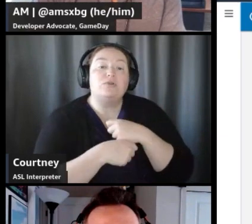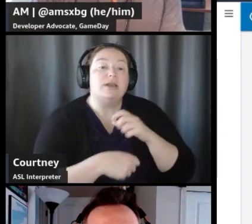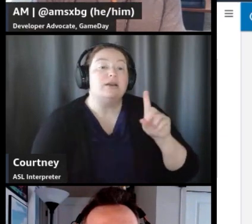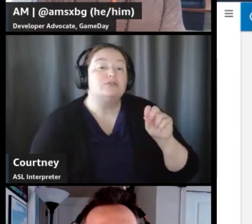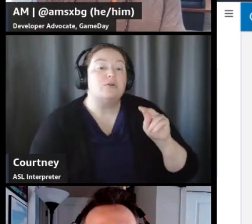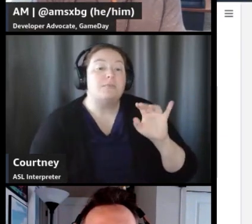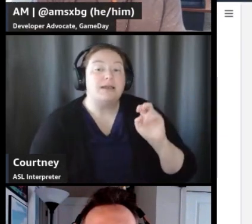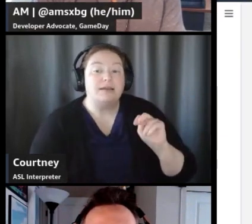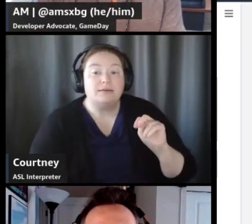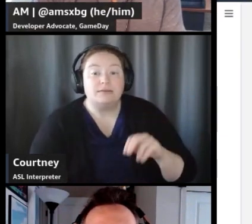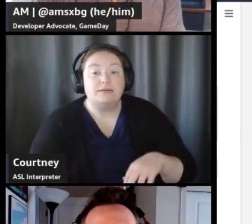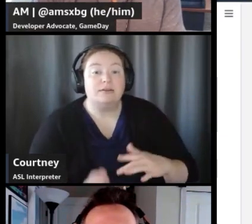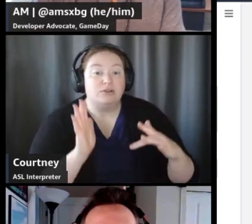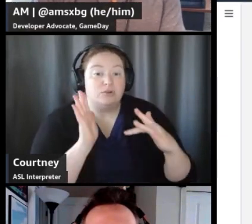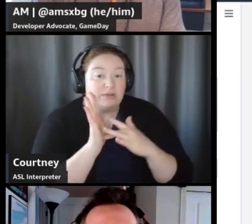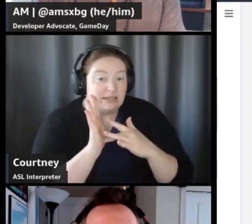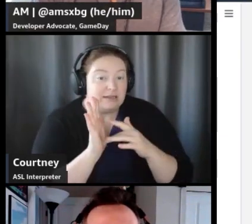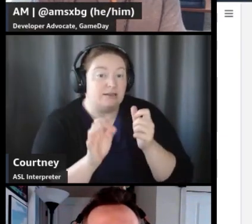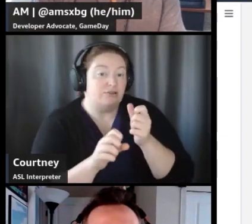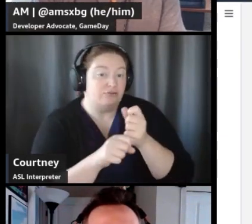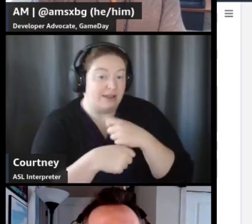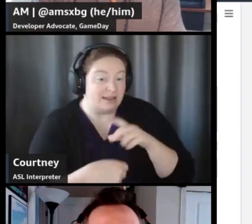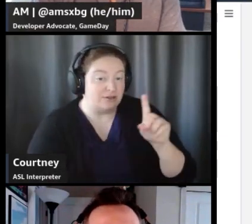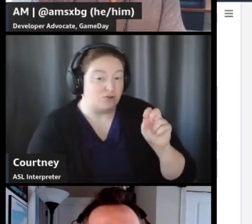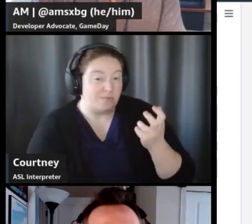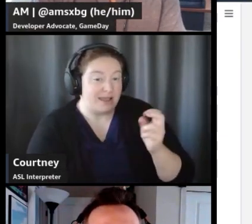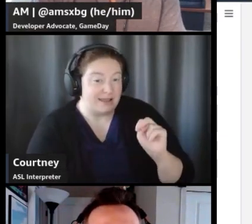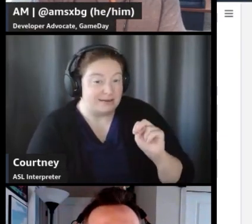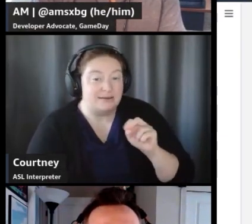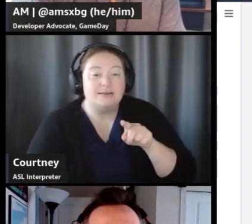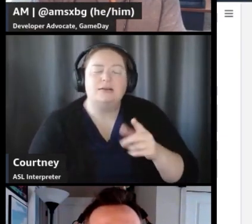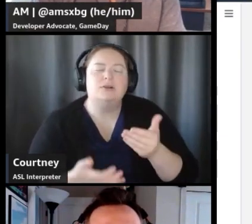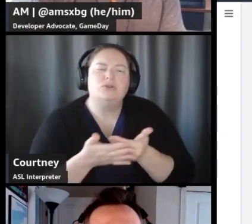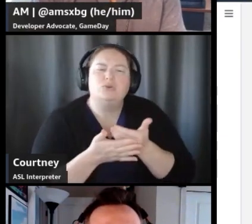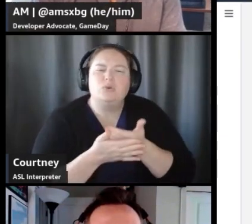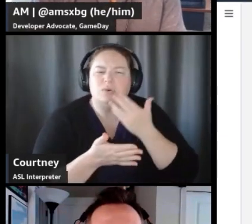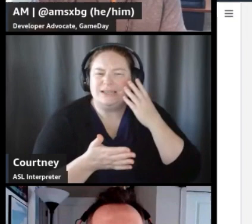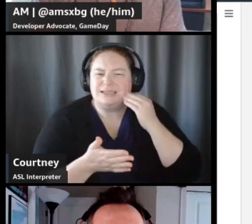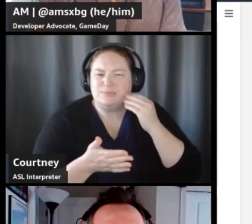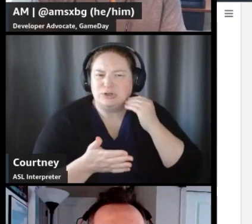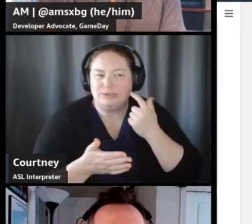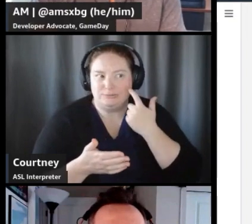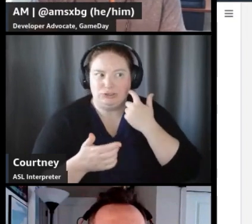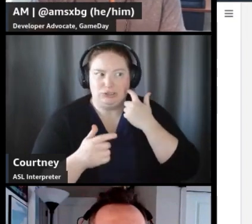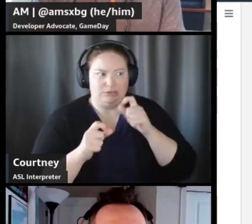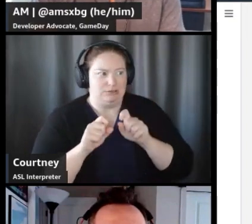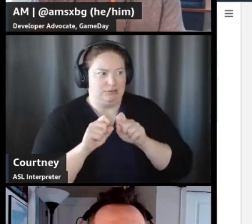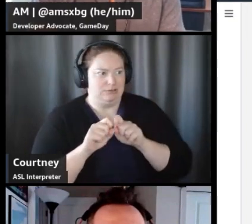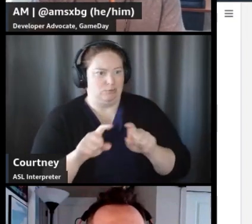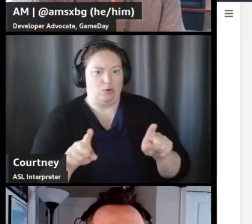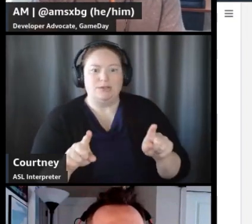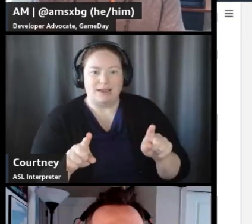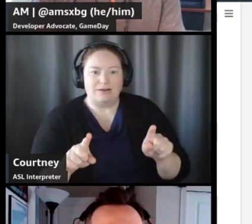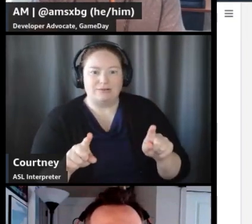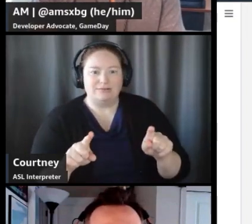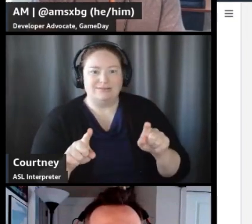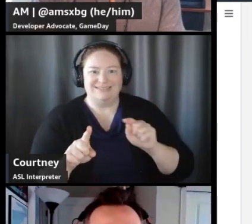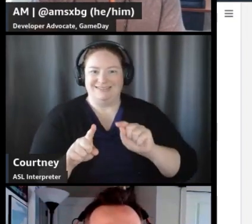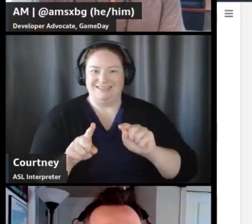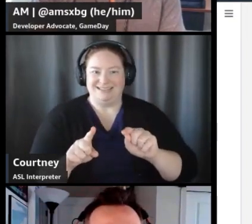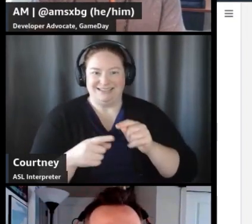click create a domain. This is a new experience that we rolled out with this particular